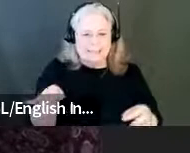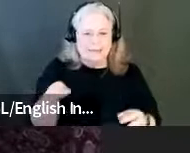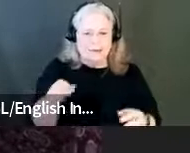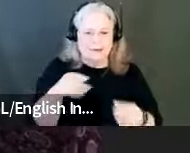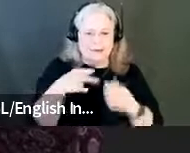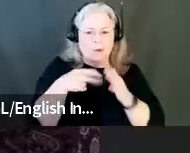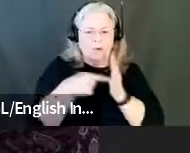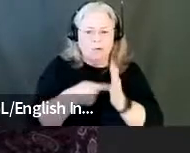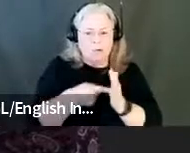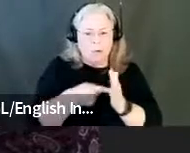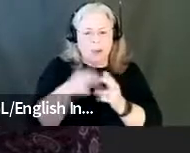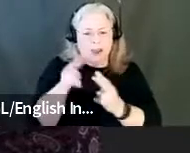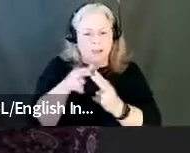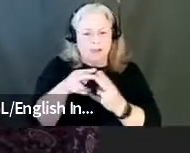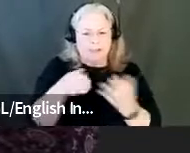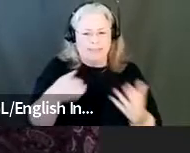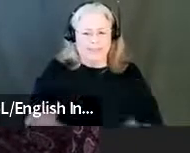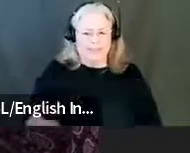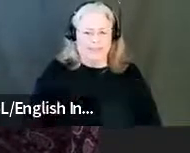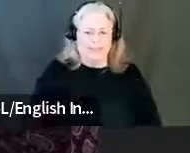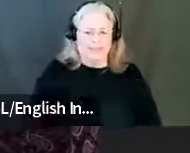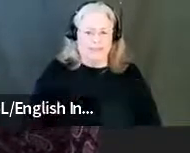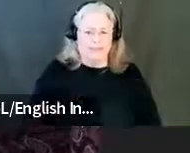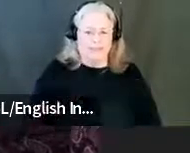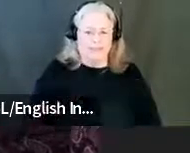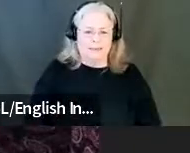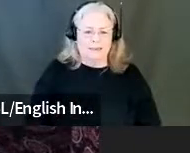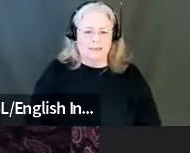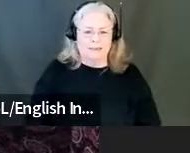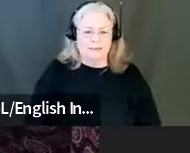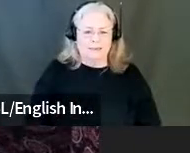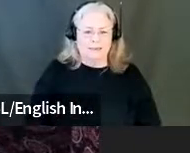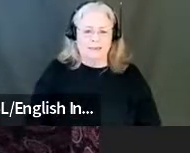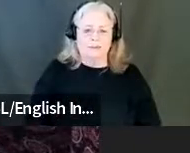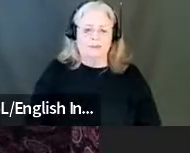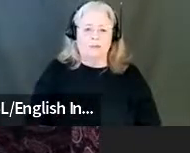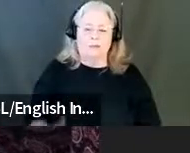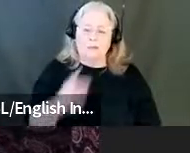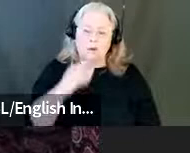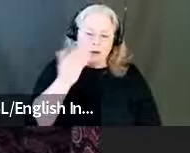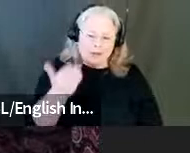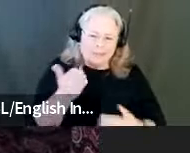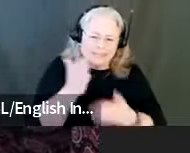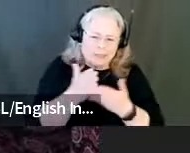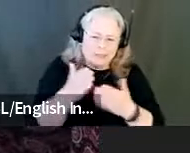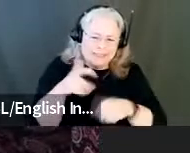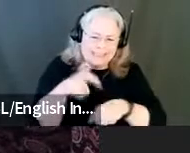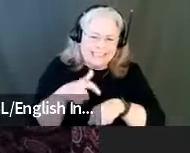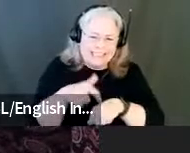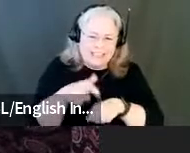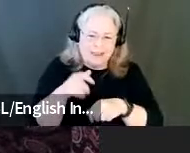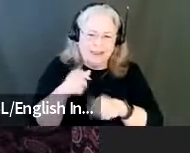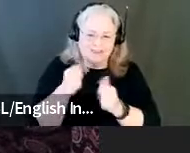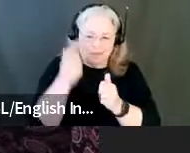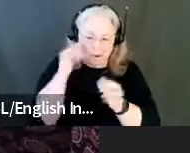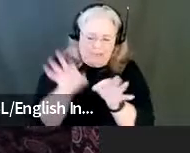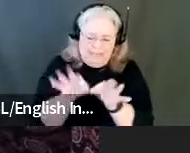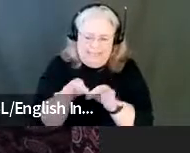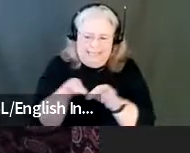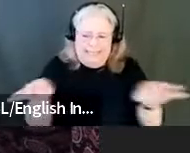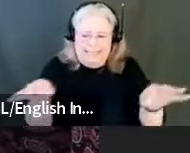couple of things. I'll show you some more slides. So I'm going to give you a little bit of time. Just get that backing